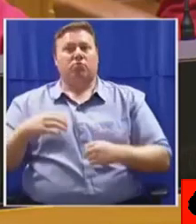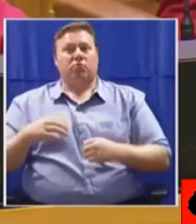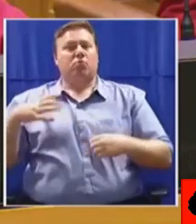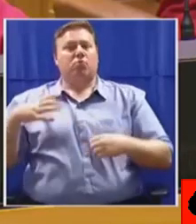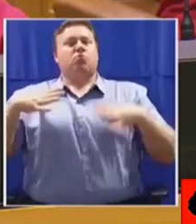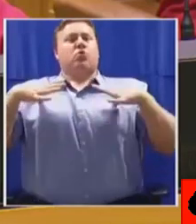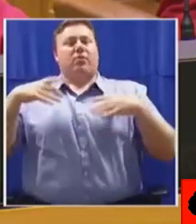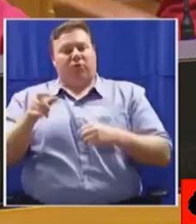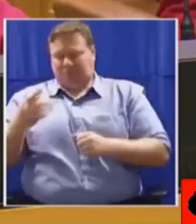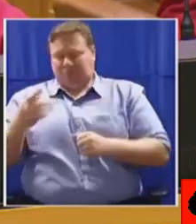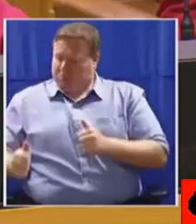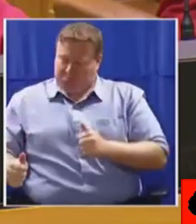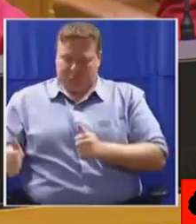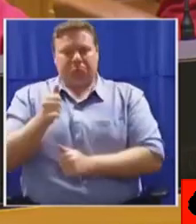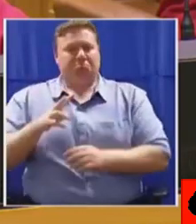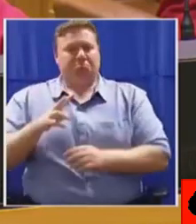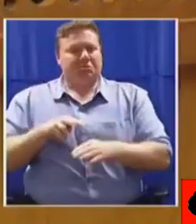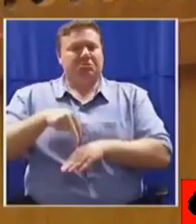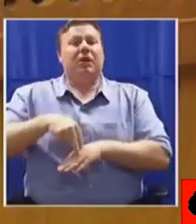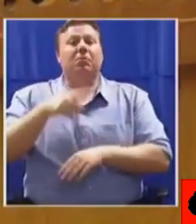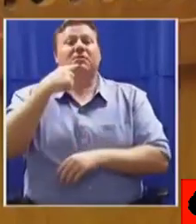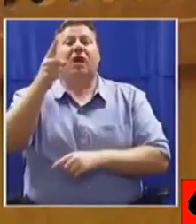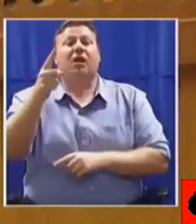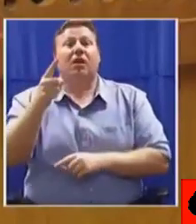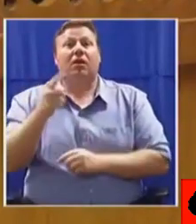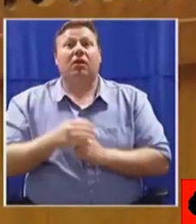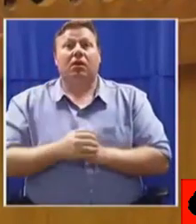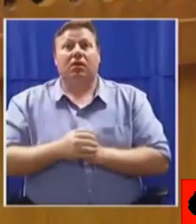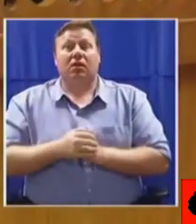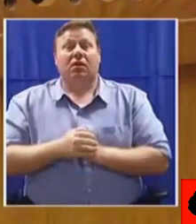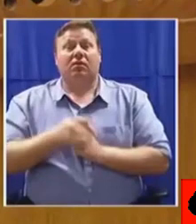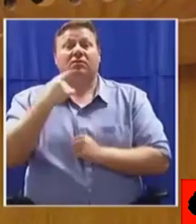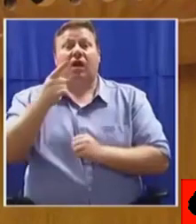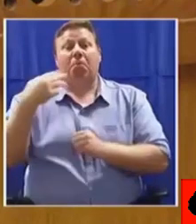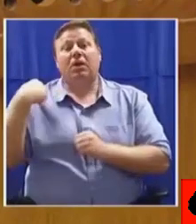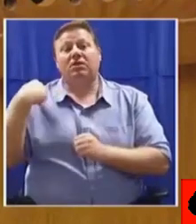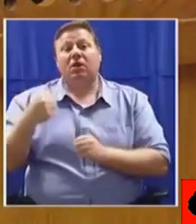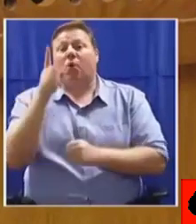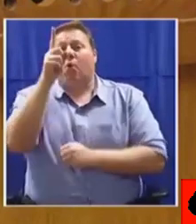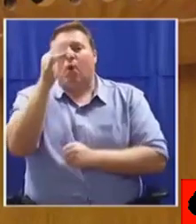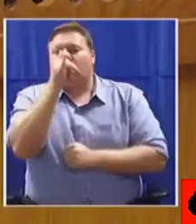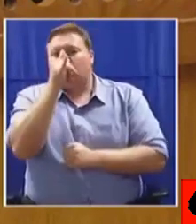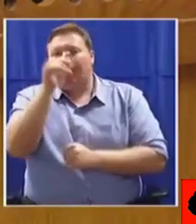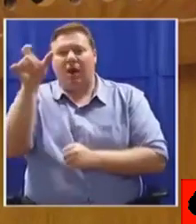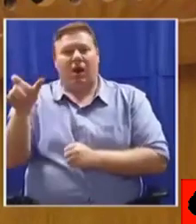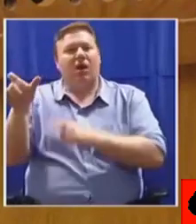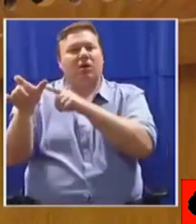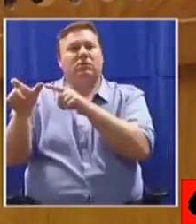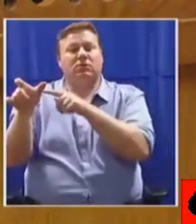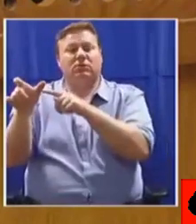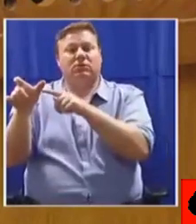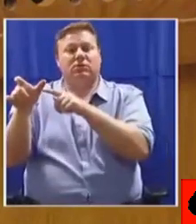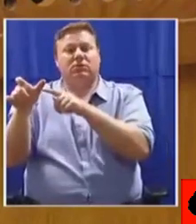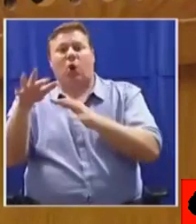stand up and tell the minister that there's one criminal in the whole township who is